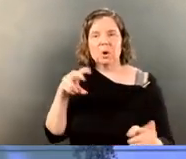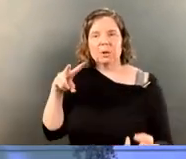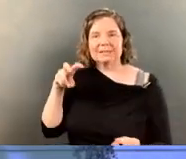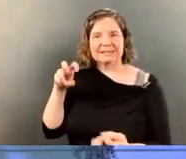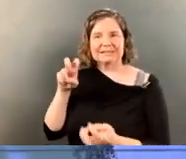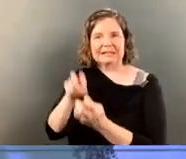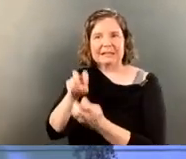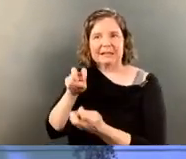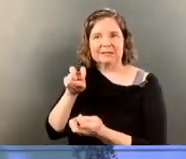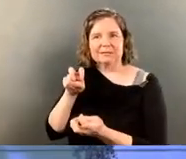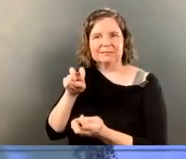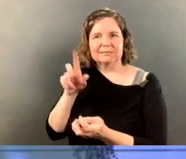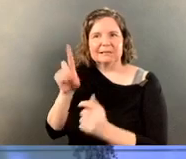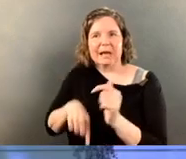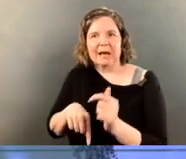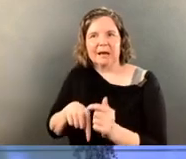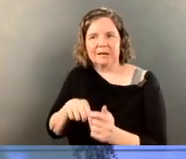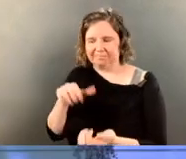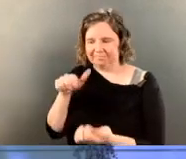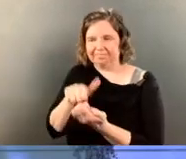him.